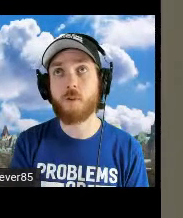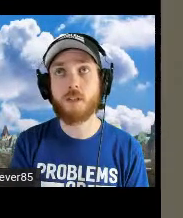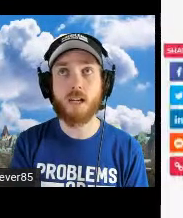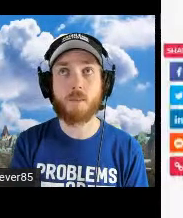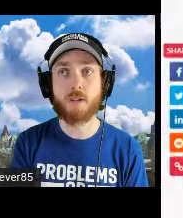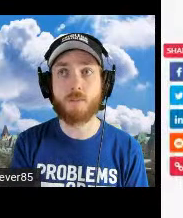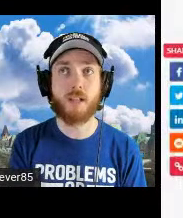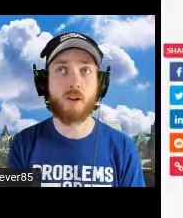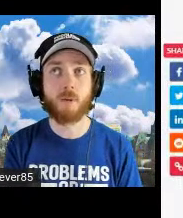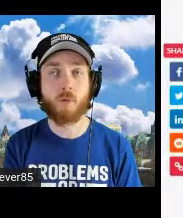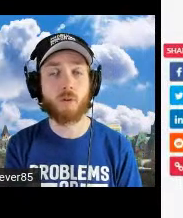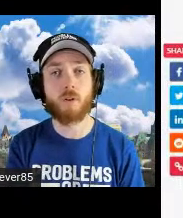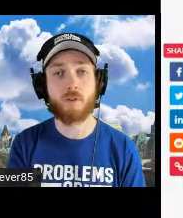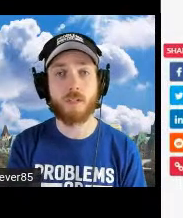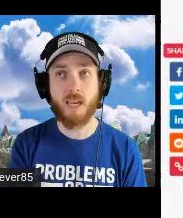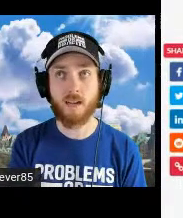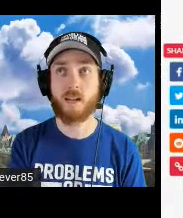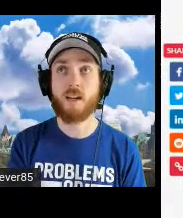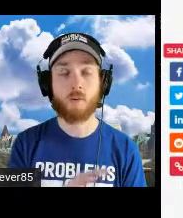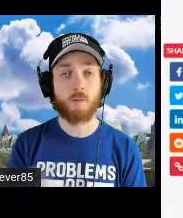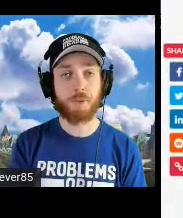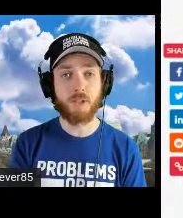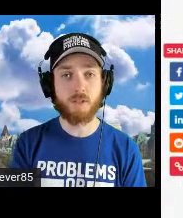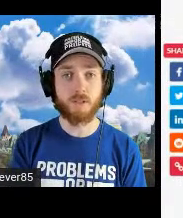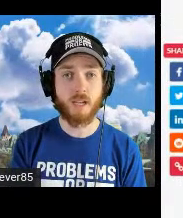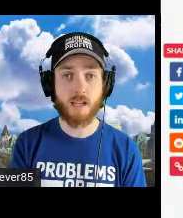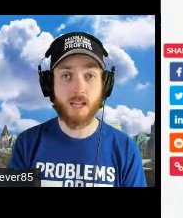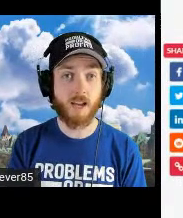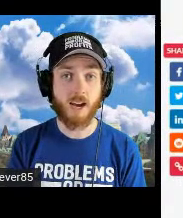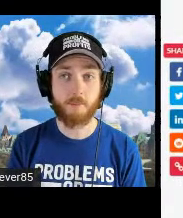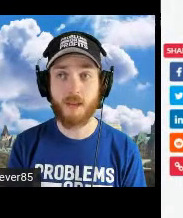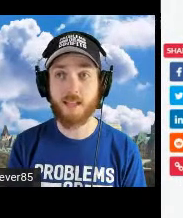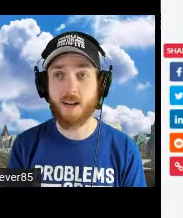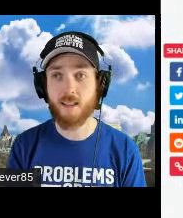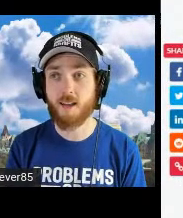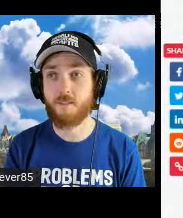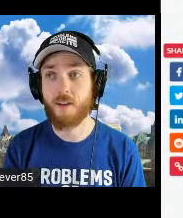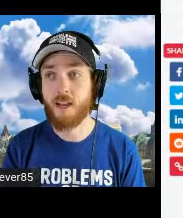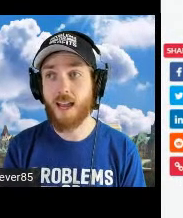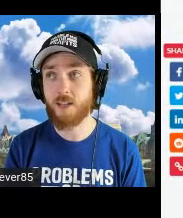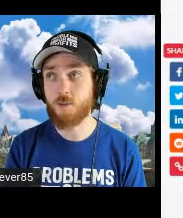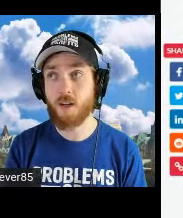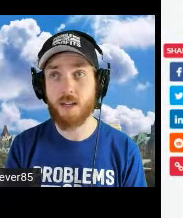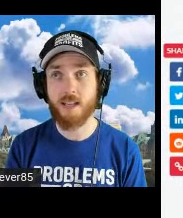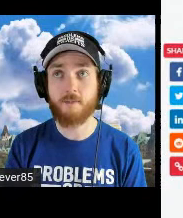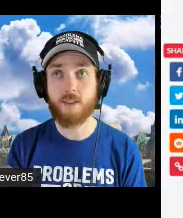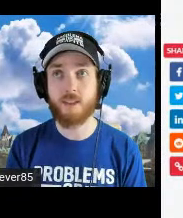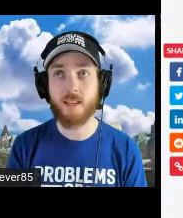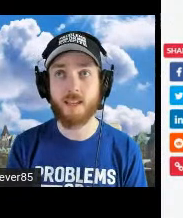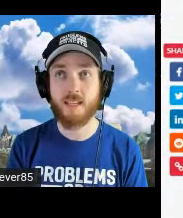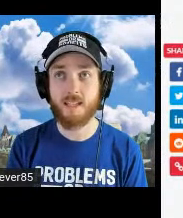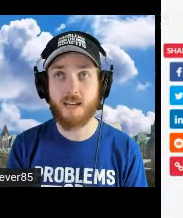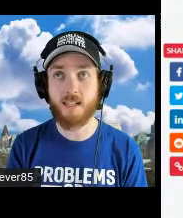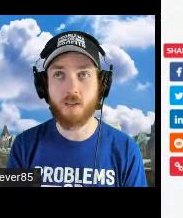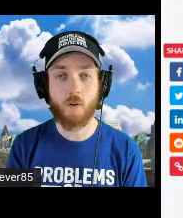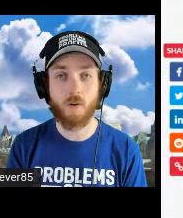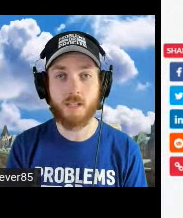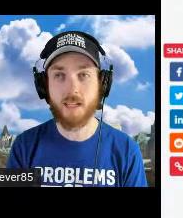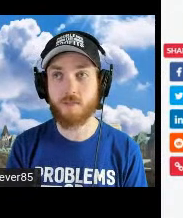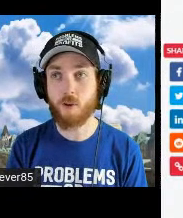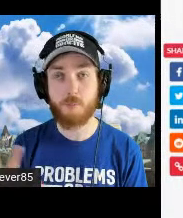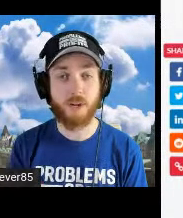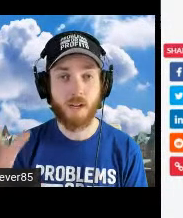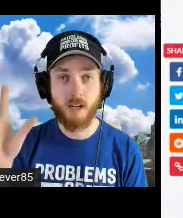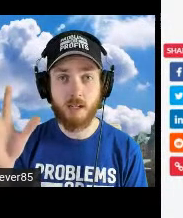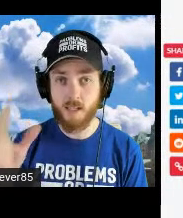And if we're talking about something a little bit more local to Canada, Rebel News. Again, I may not love Ezra and everything that he does or